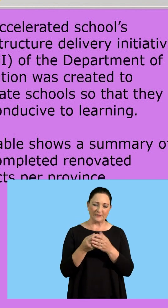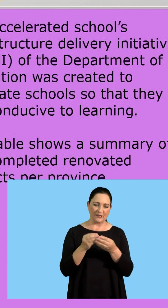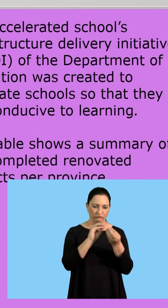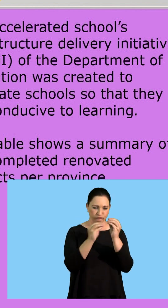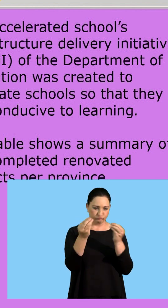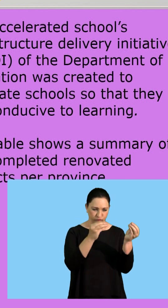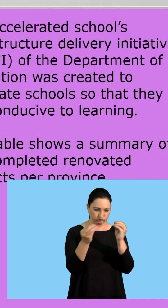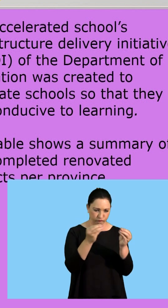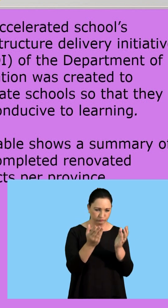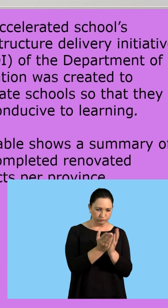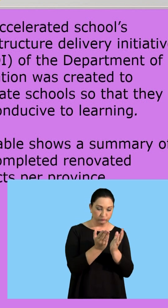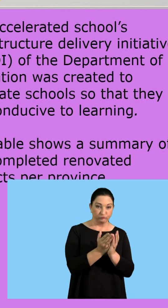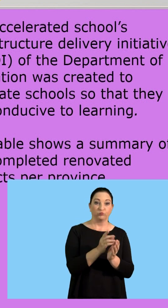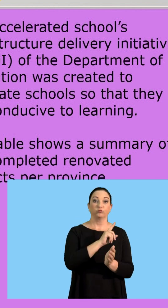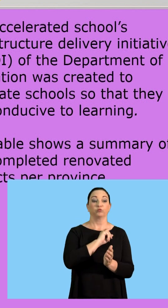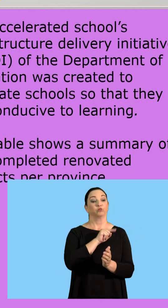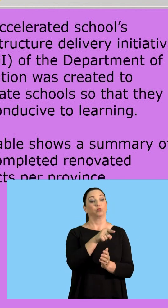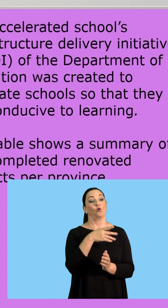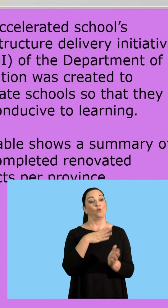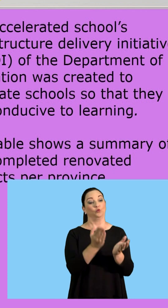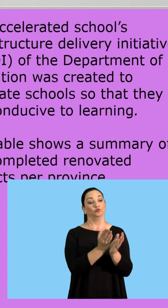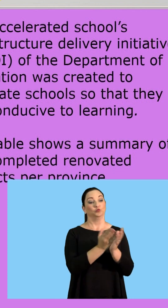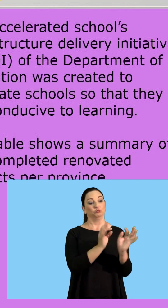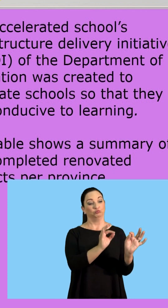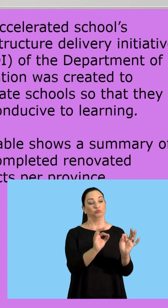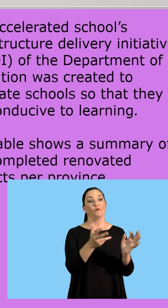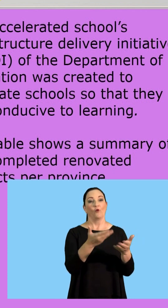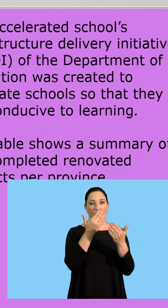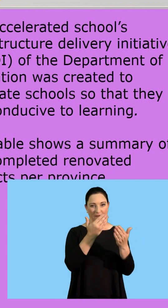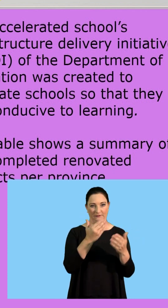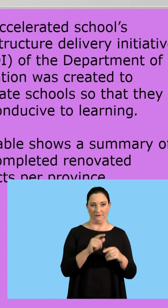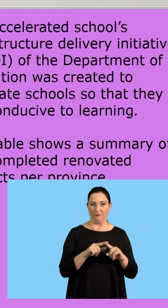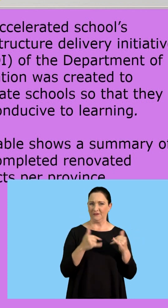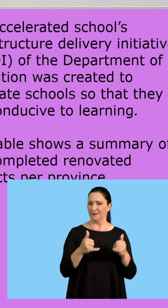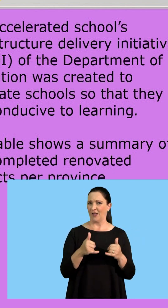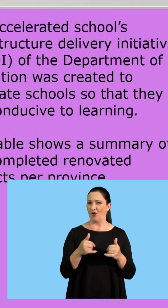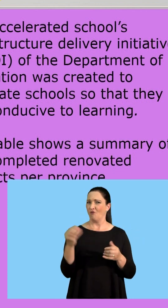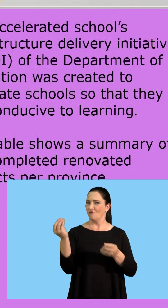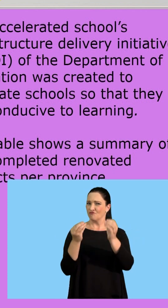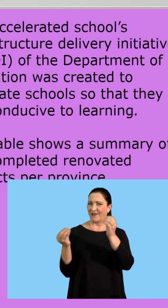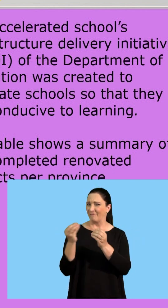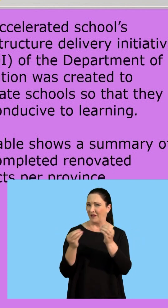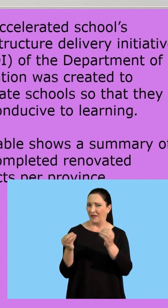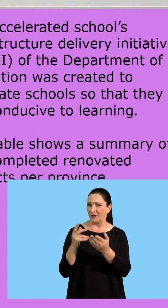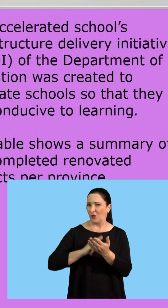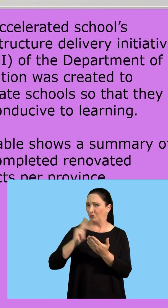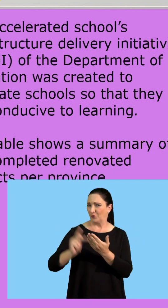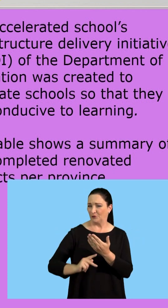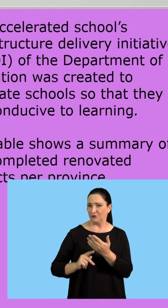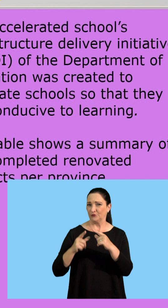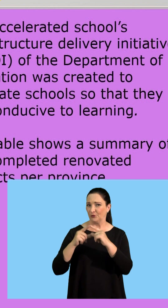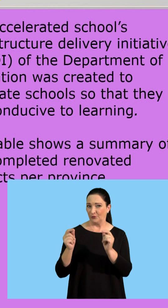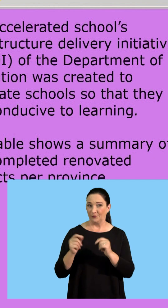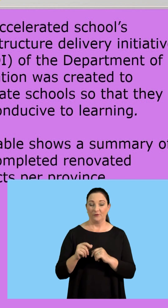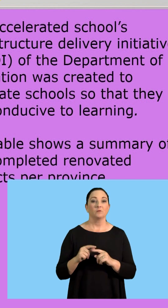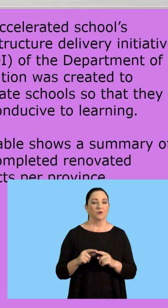to renovate schools so that they are conducive to learning. The table shows a summary of the completed renovated projects per